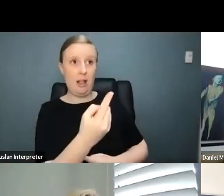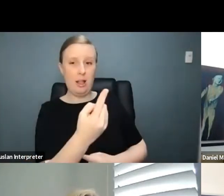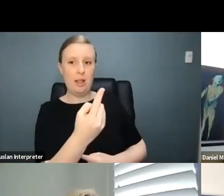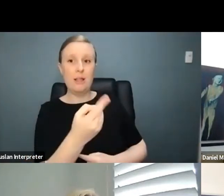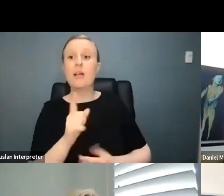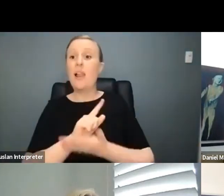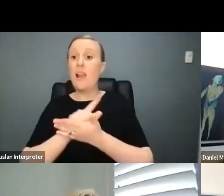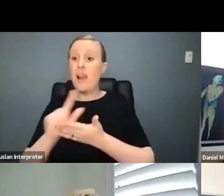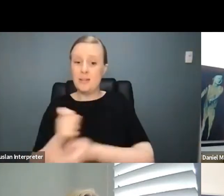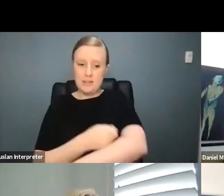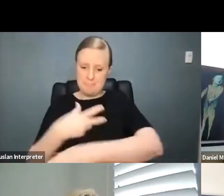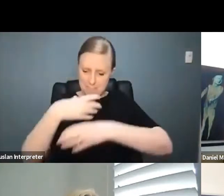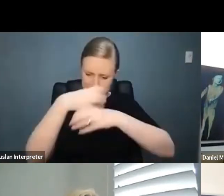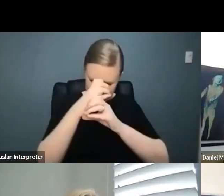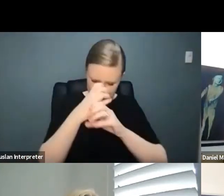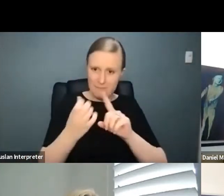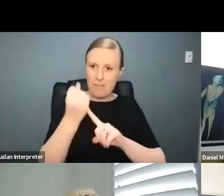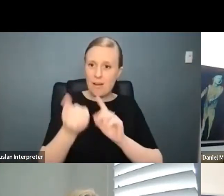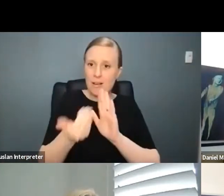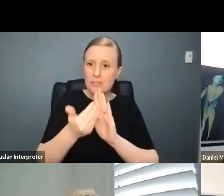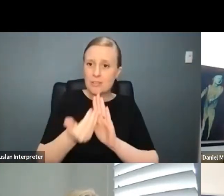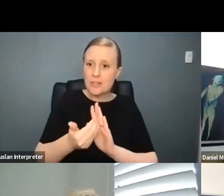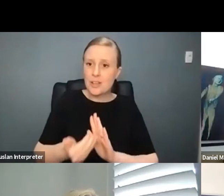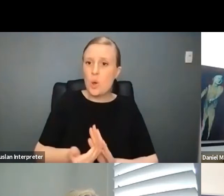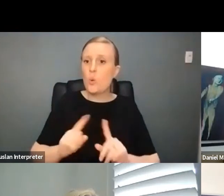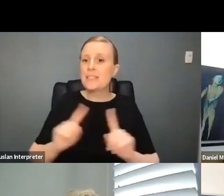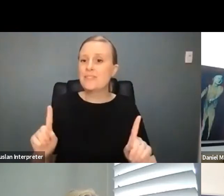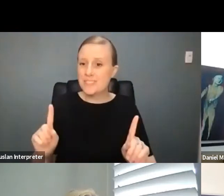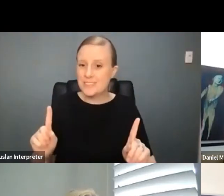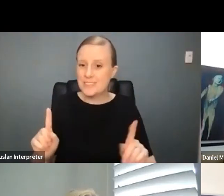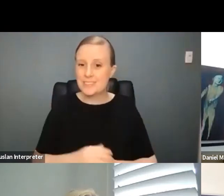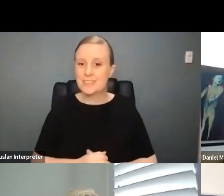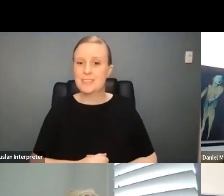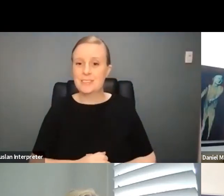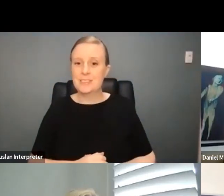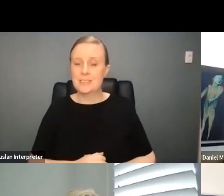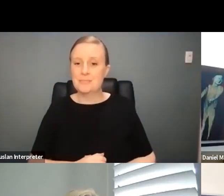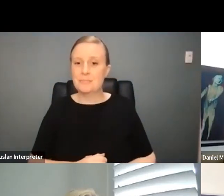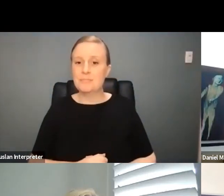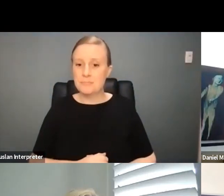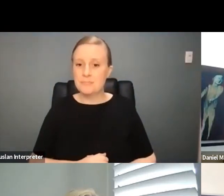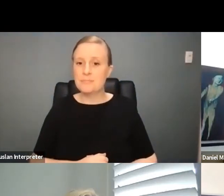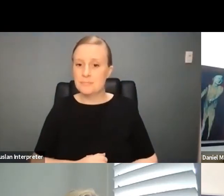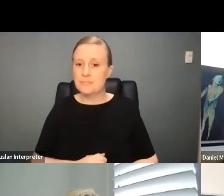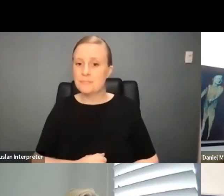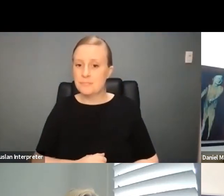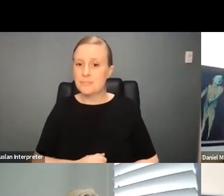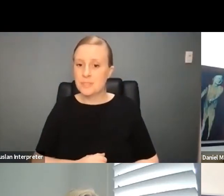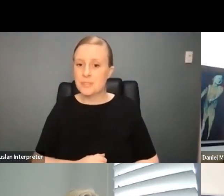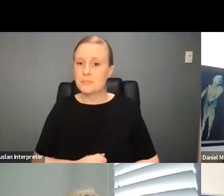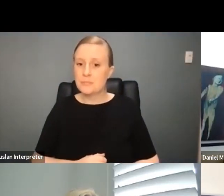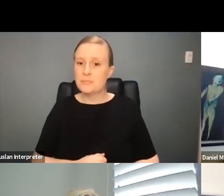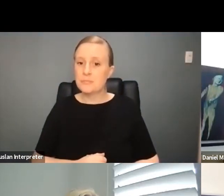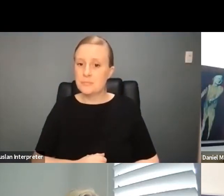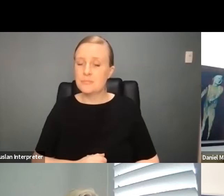necessarily represent intravenous drug users or users of ecstasy and those types of tablets in the community, it